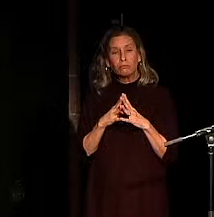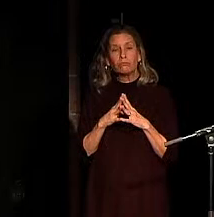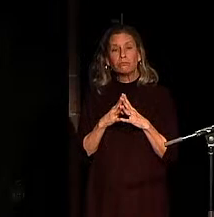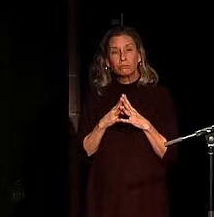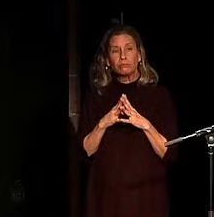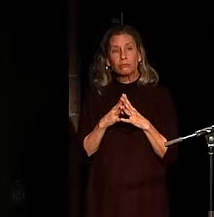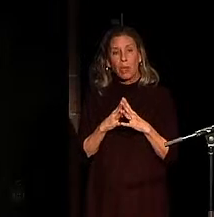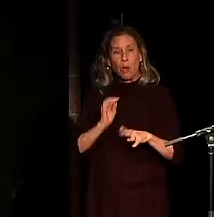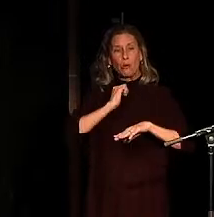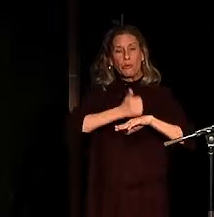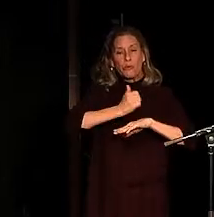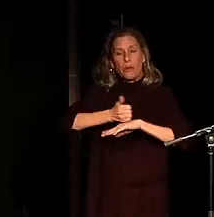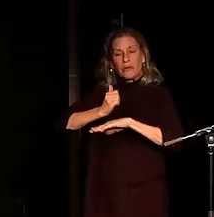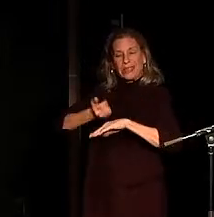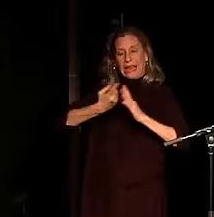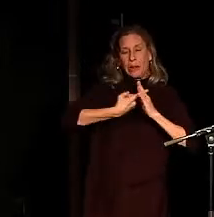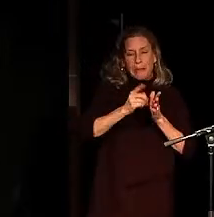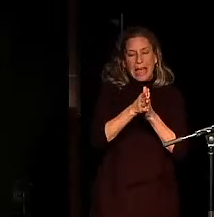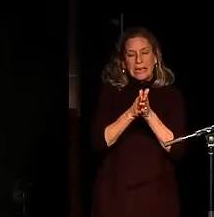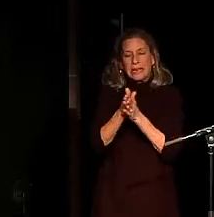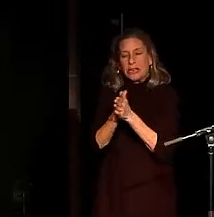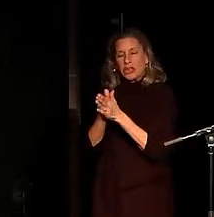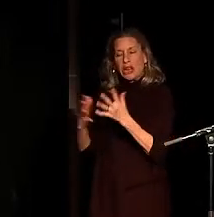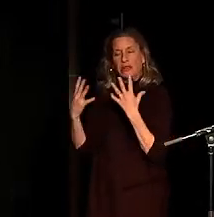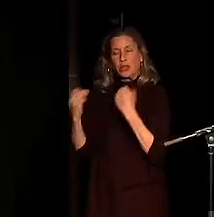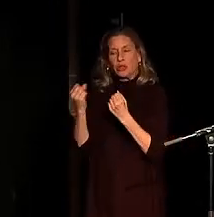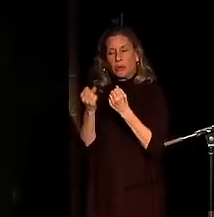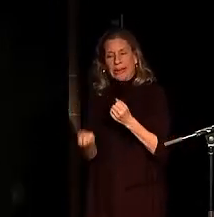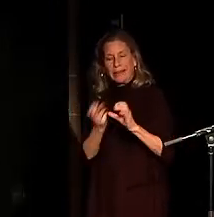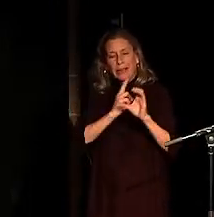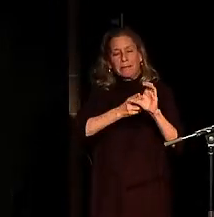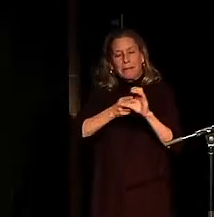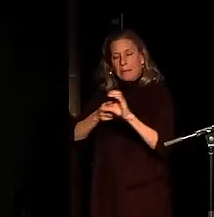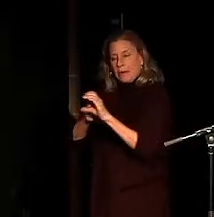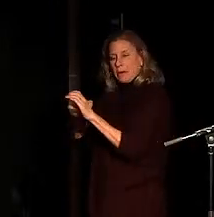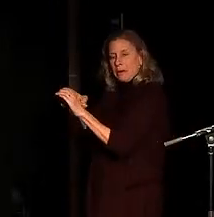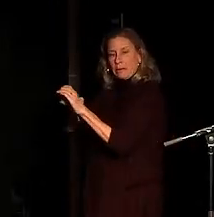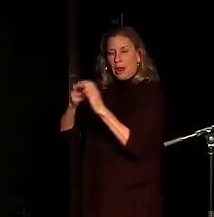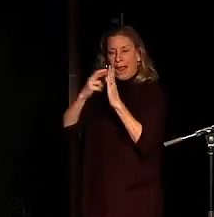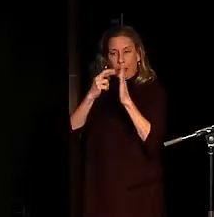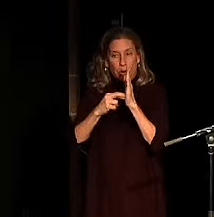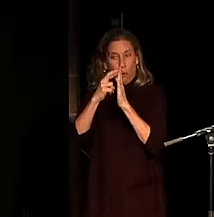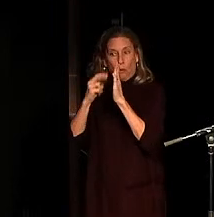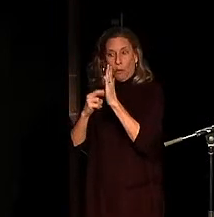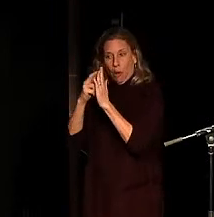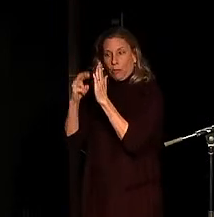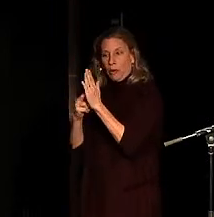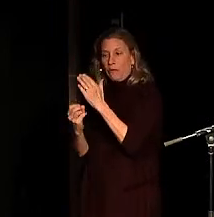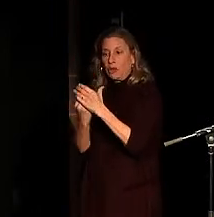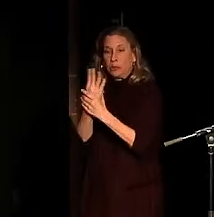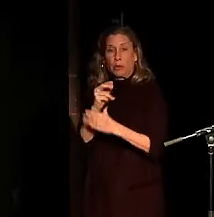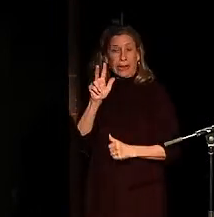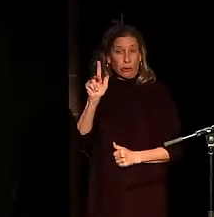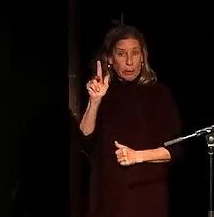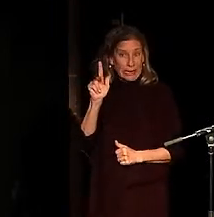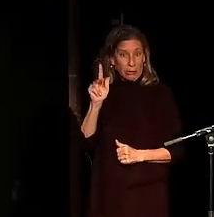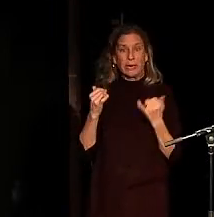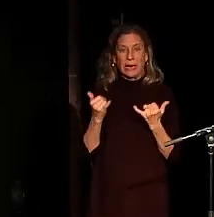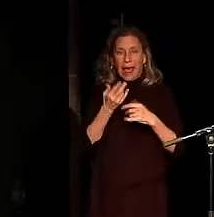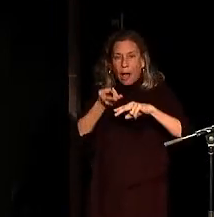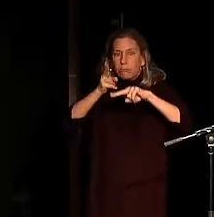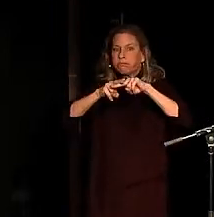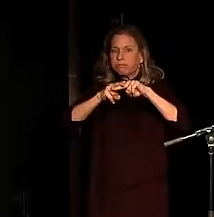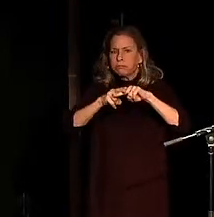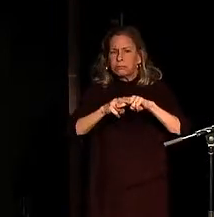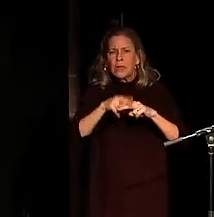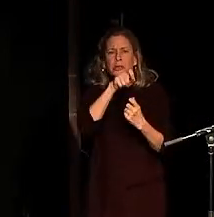implement initiatives to strengthen our freshman and new student enrollment for spring 23. Can